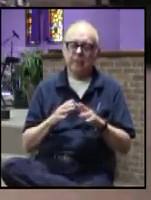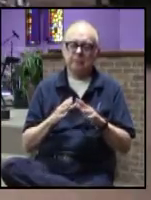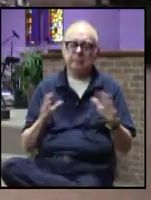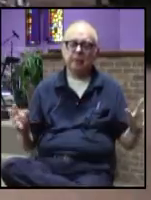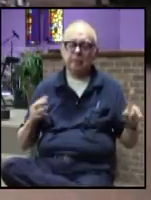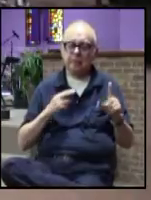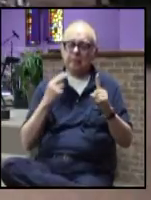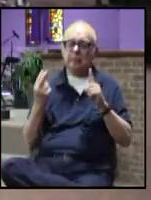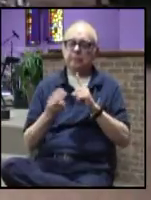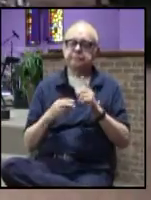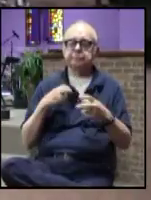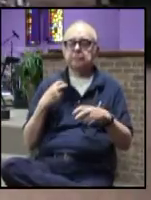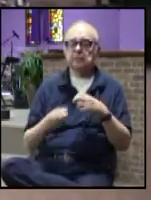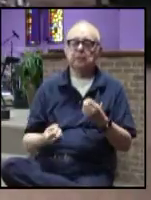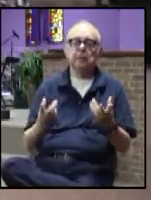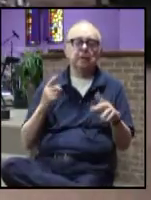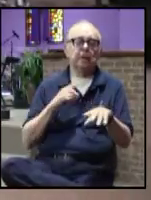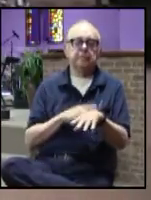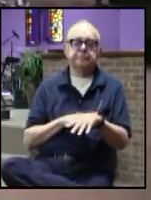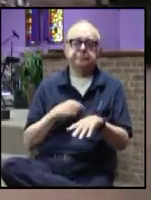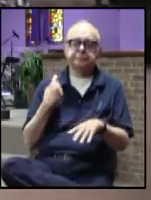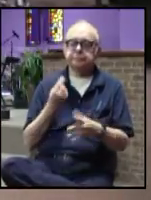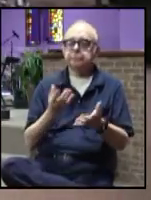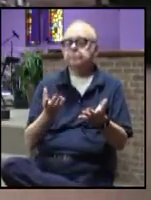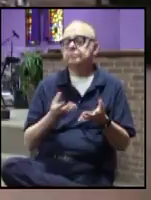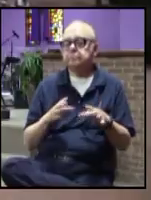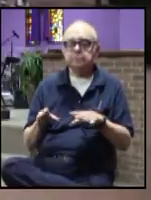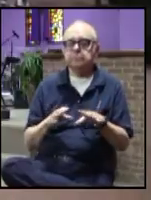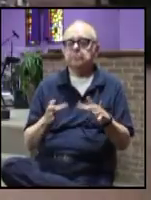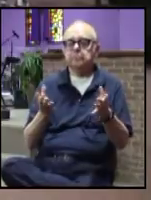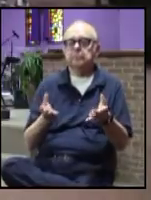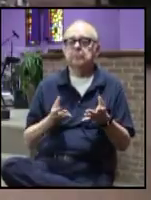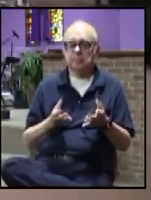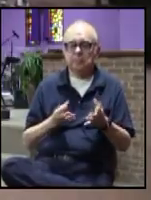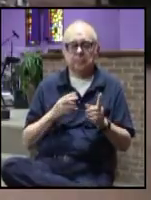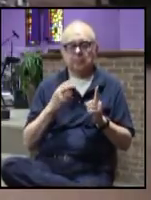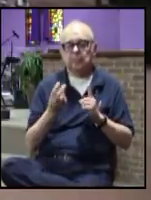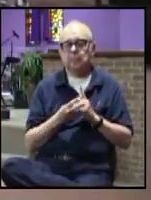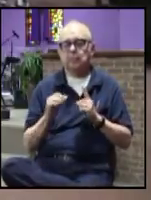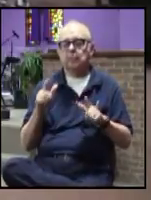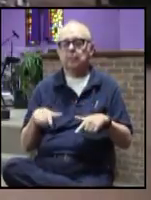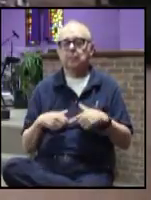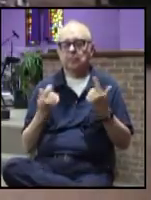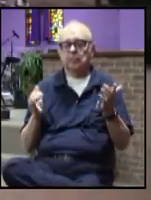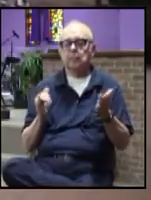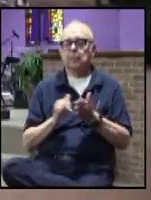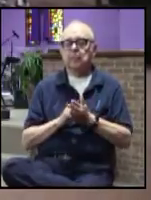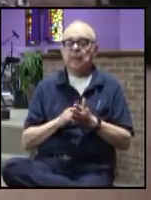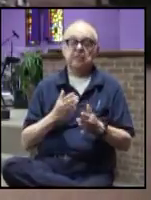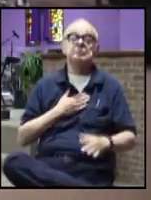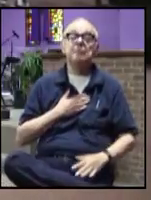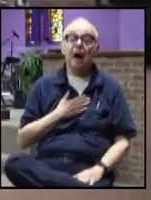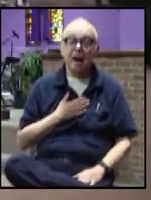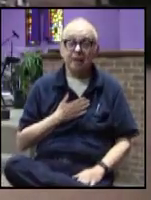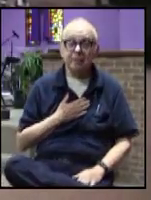perspective. And the problem is so many times what we want to do is we want a perspective of life that is